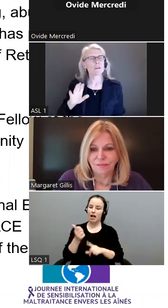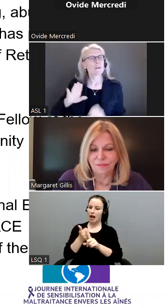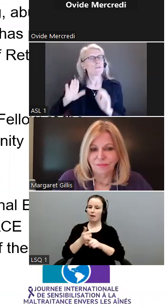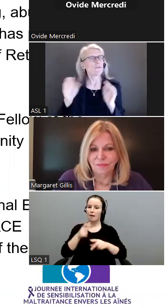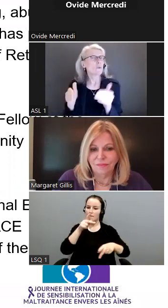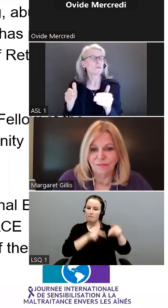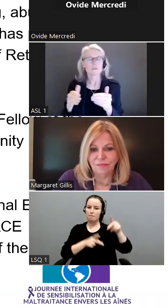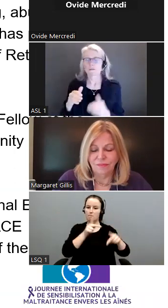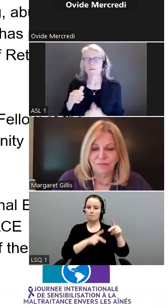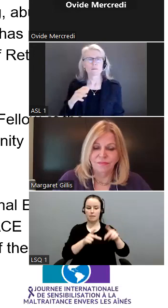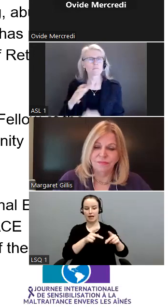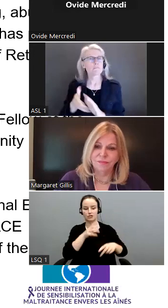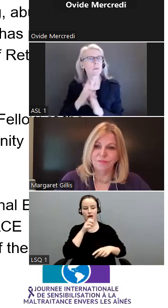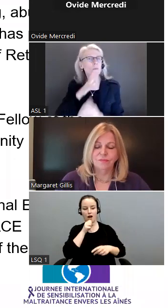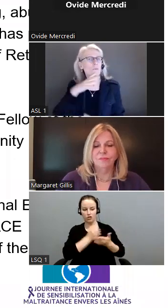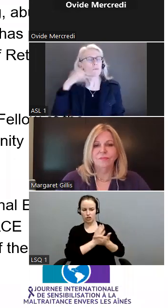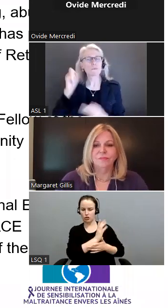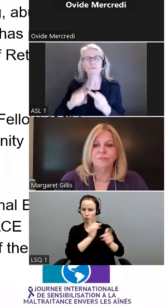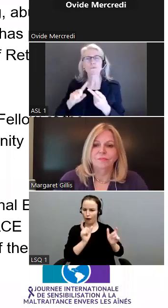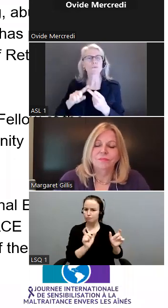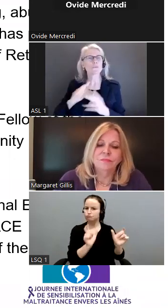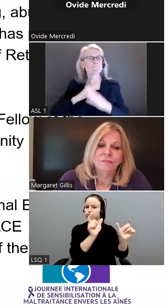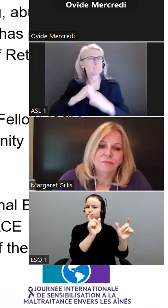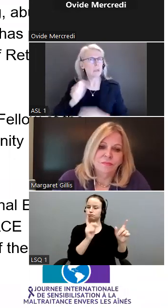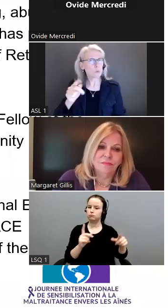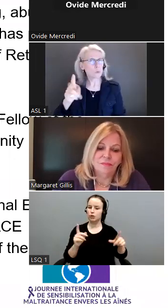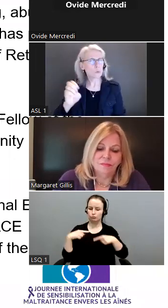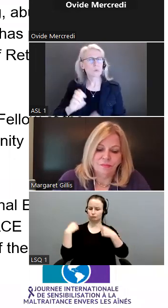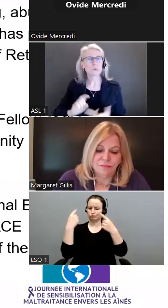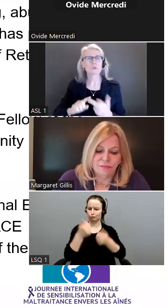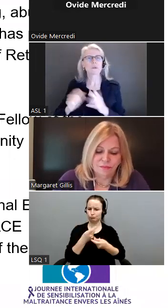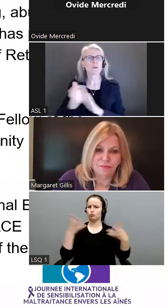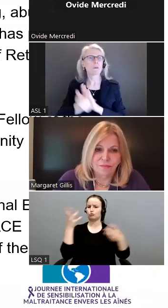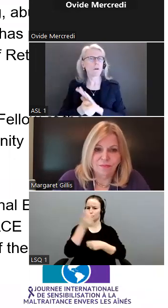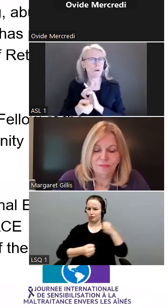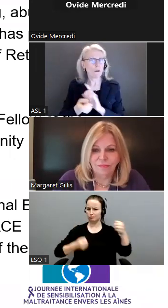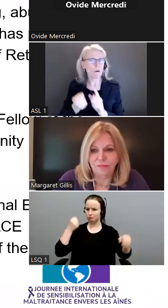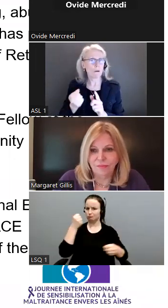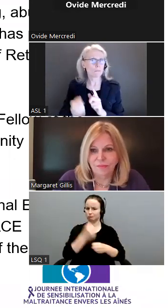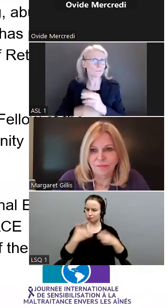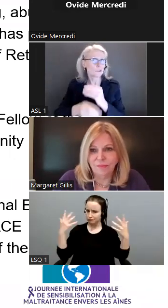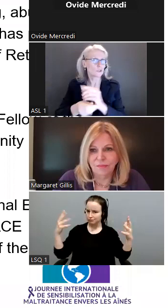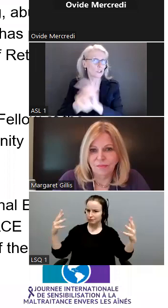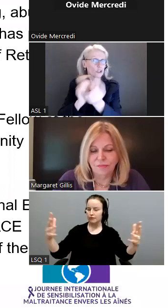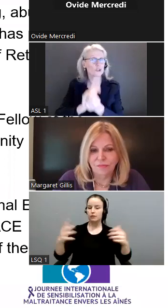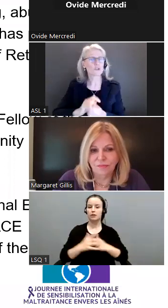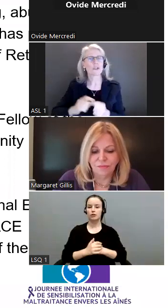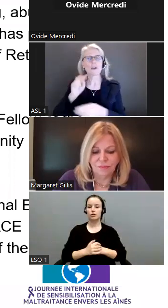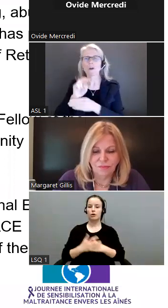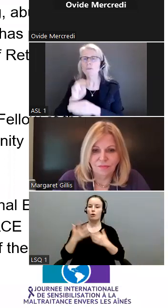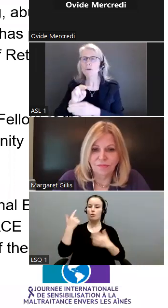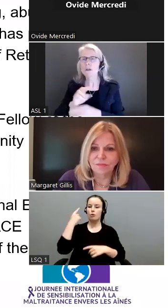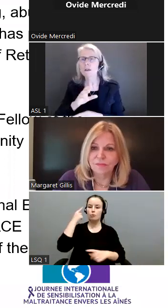aging, abuse, accessibility, law reform, governance, and knowledge mobilization. She